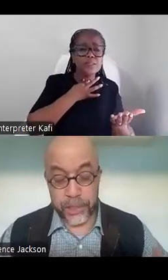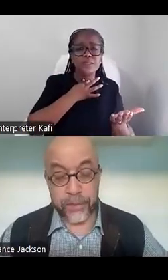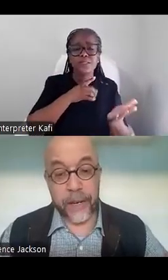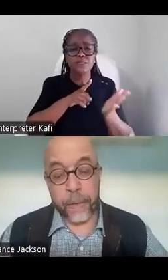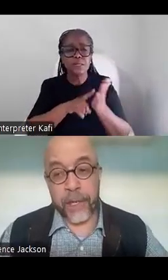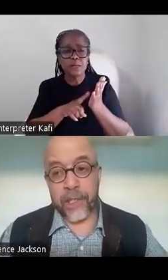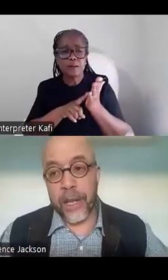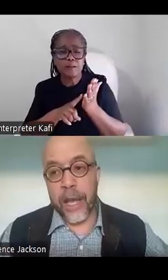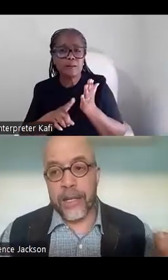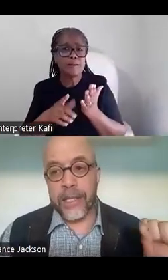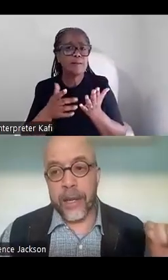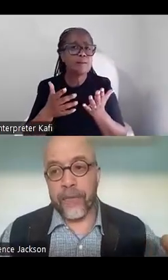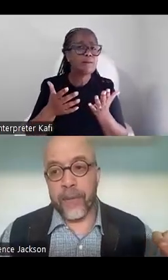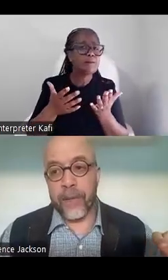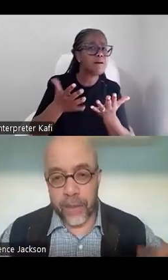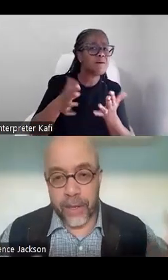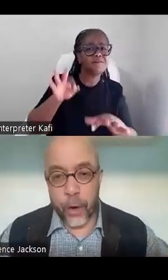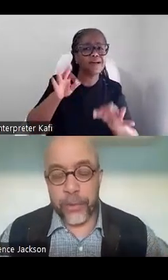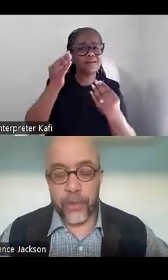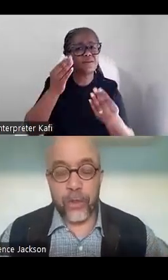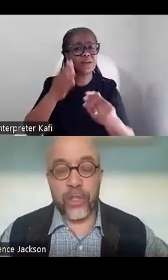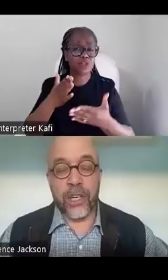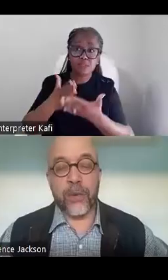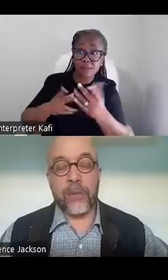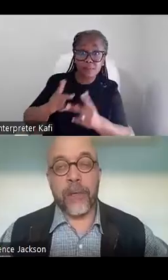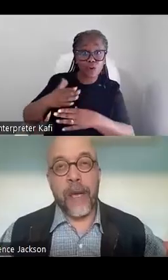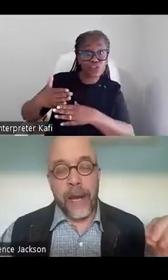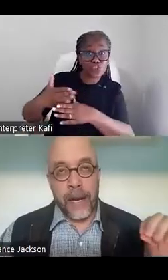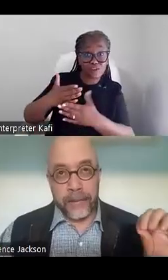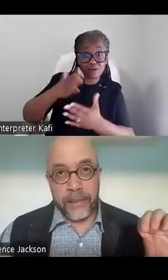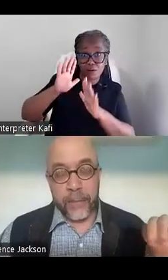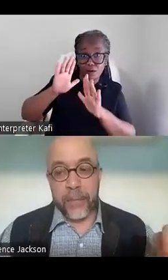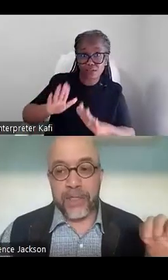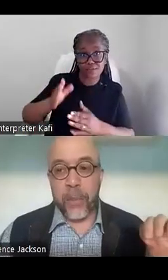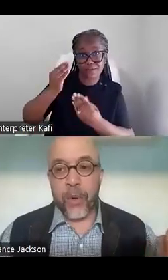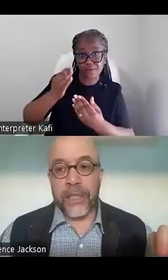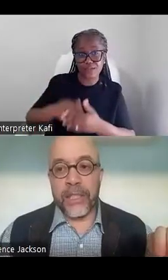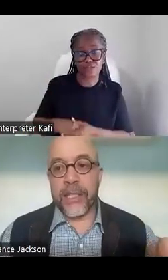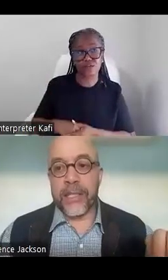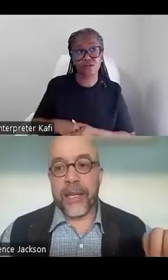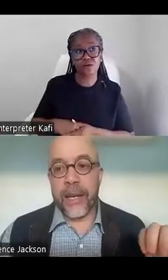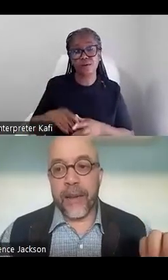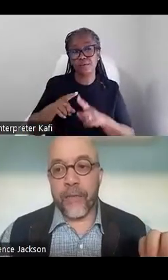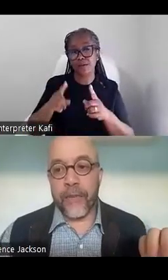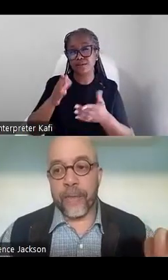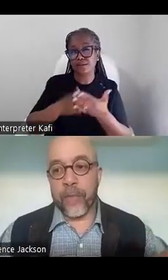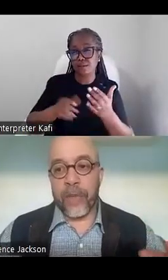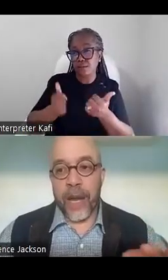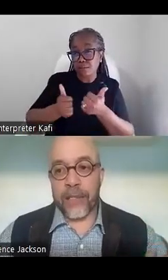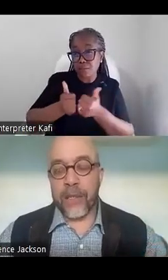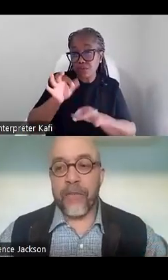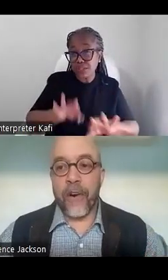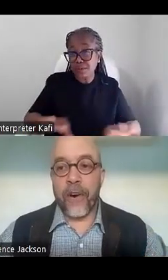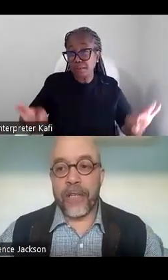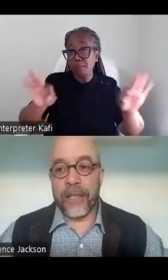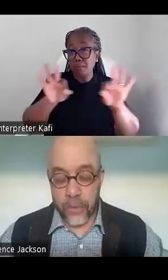really great information. Some of the, and I hope that you do share with me some of the most important insights that I have gotten